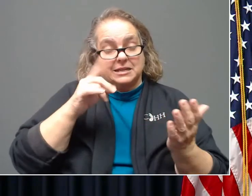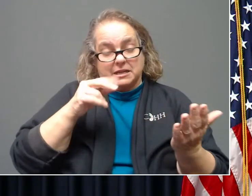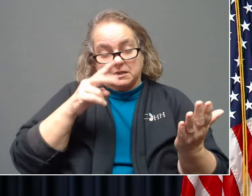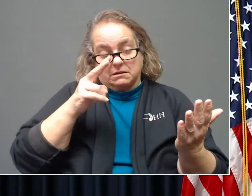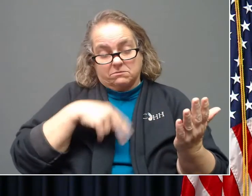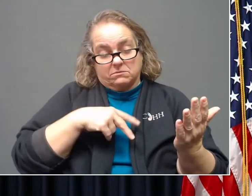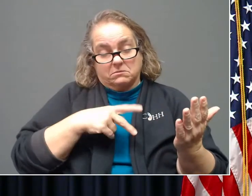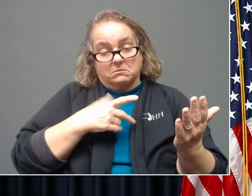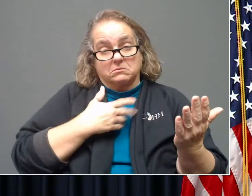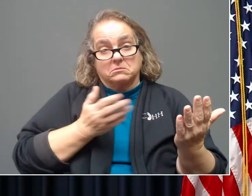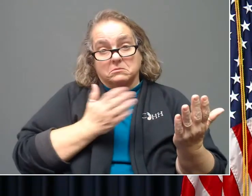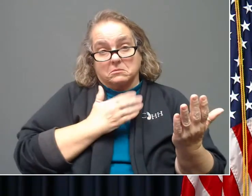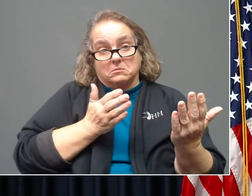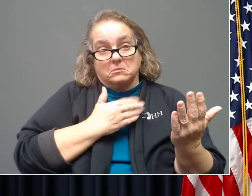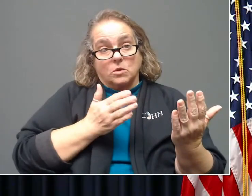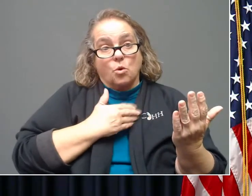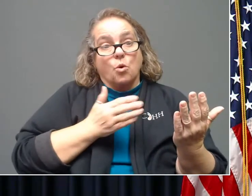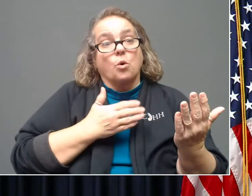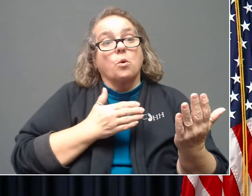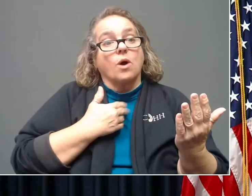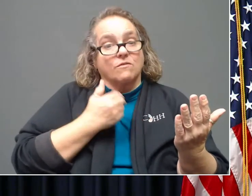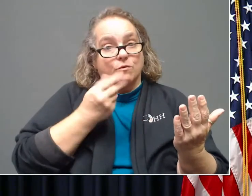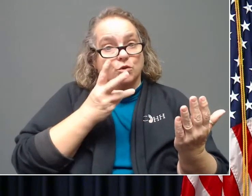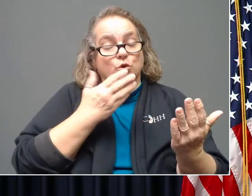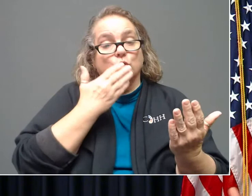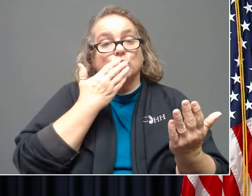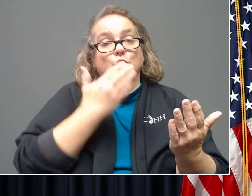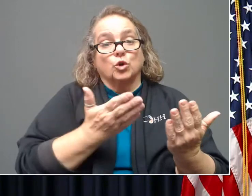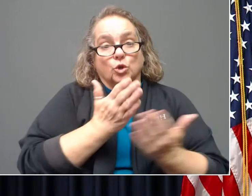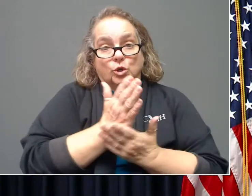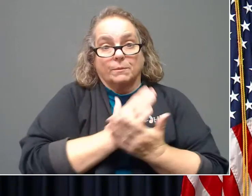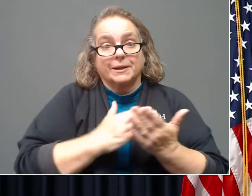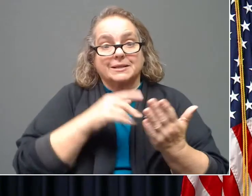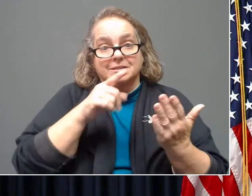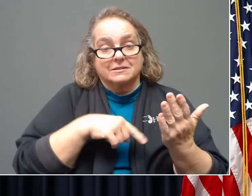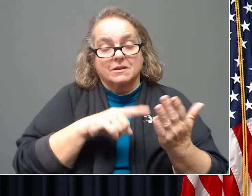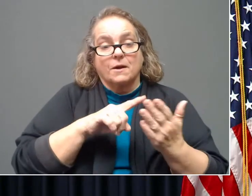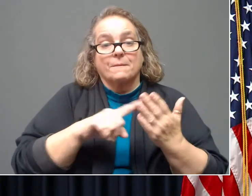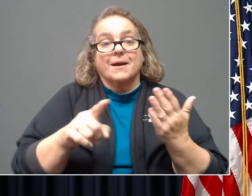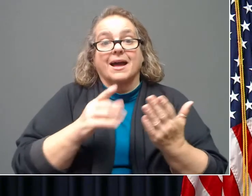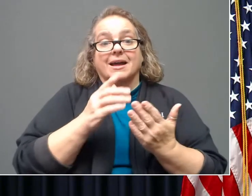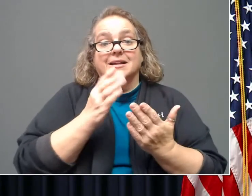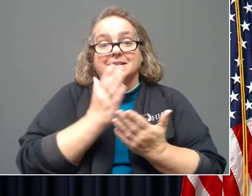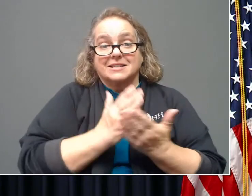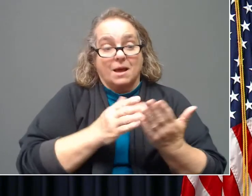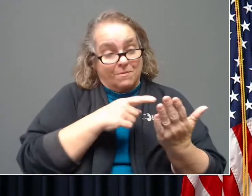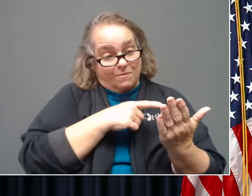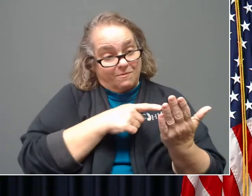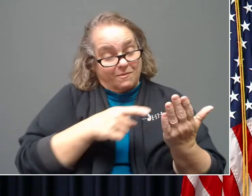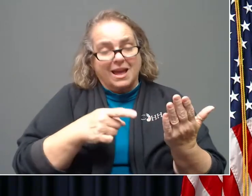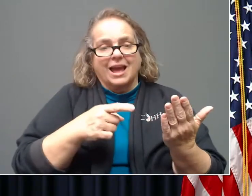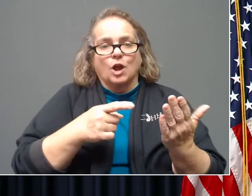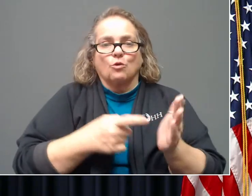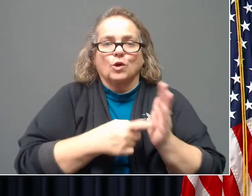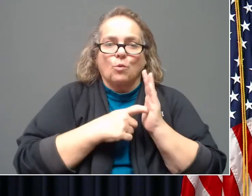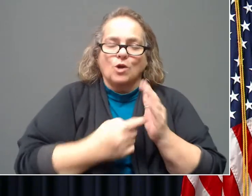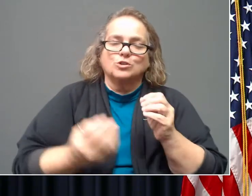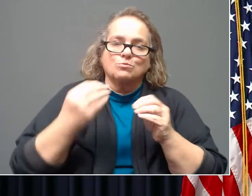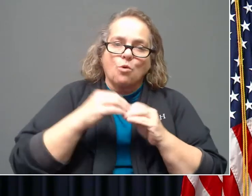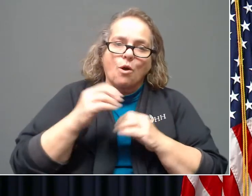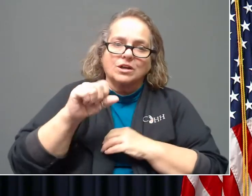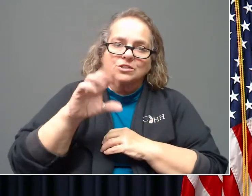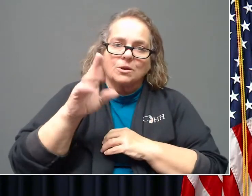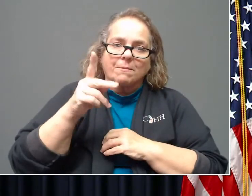good pieces. Again, I believe a number of those pieces, though, require significantly more supply. I want to be able to get